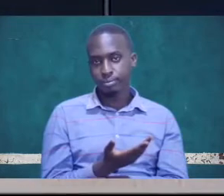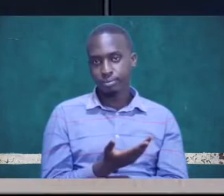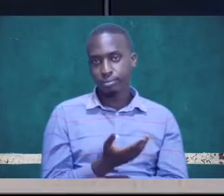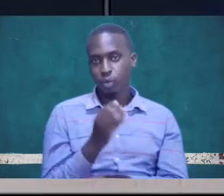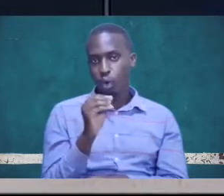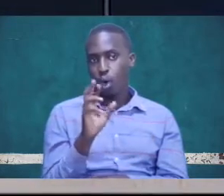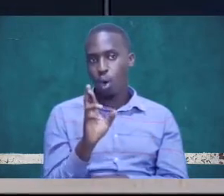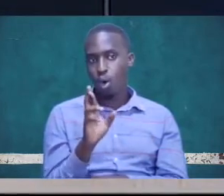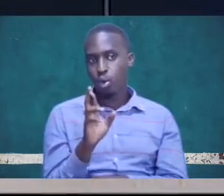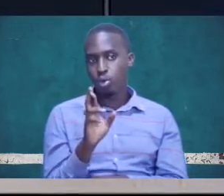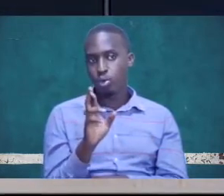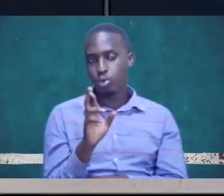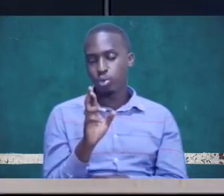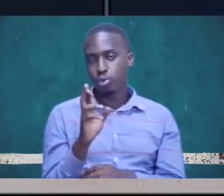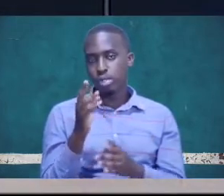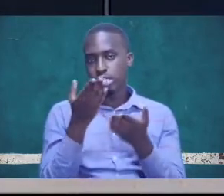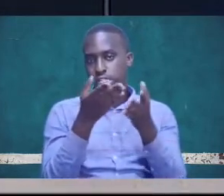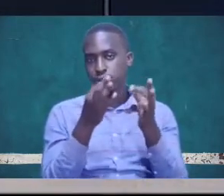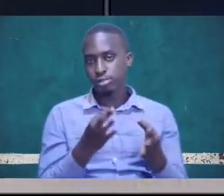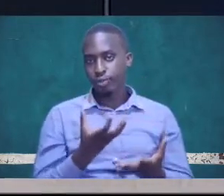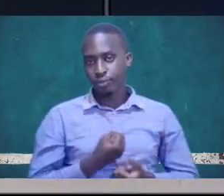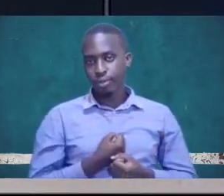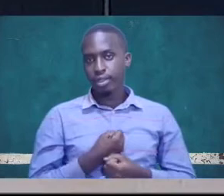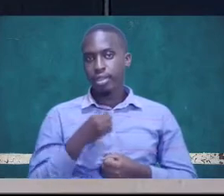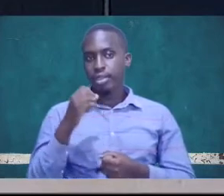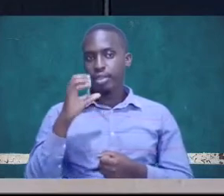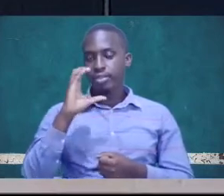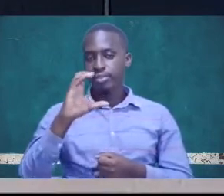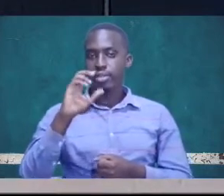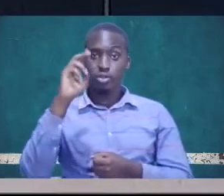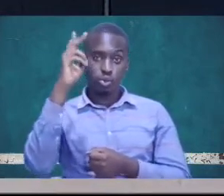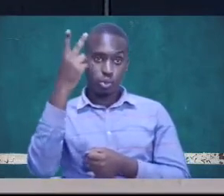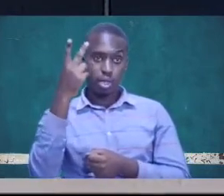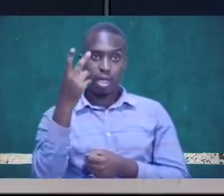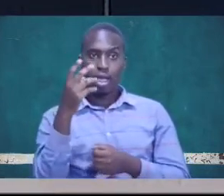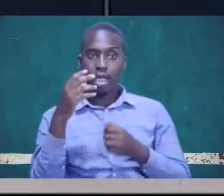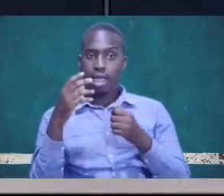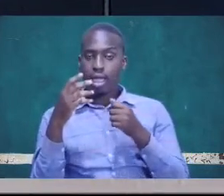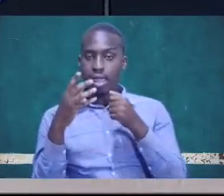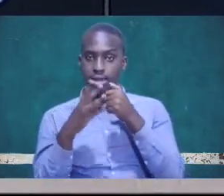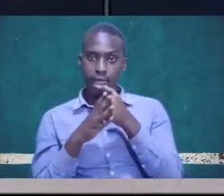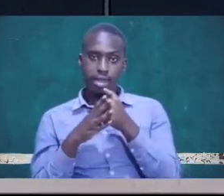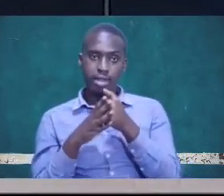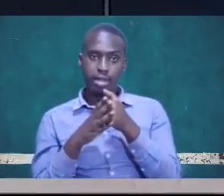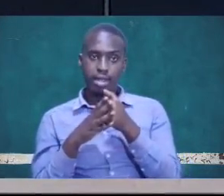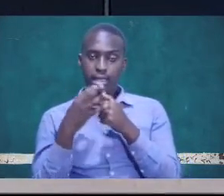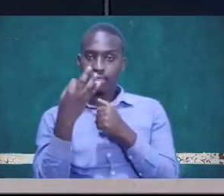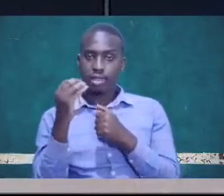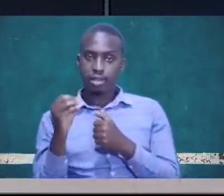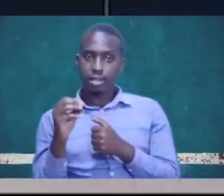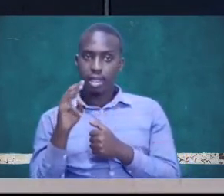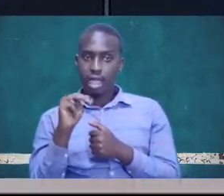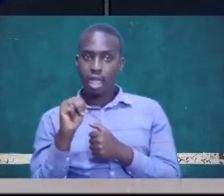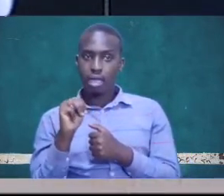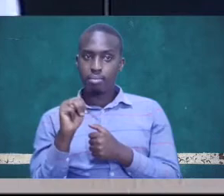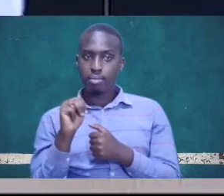or what is there as C square is equal to 930 mega electrovolt. We